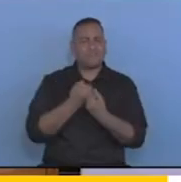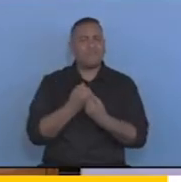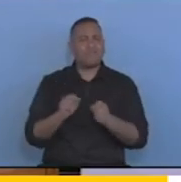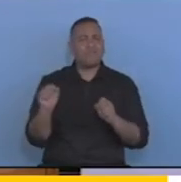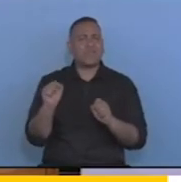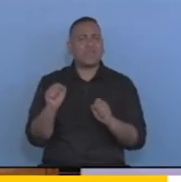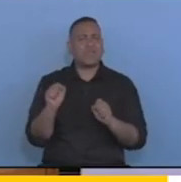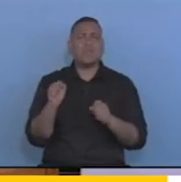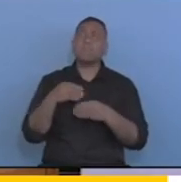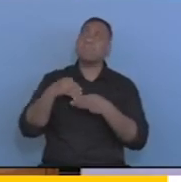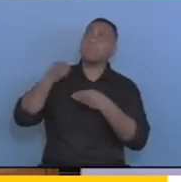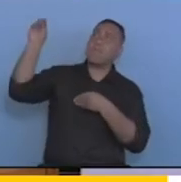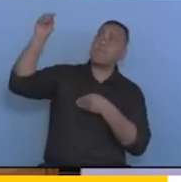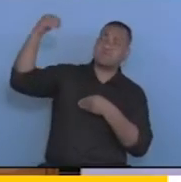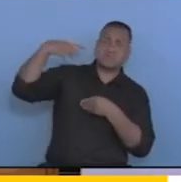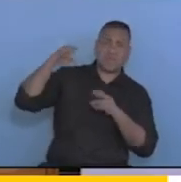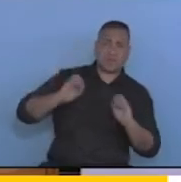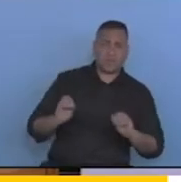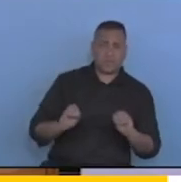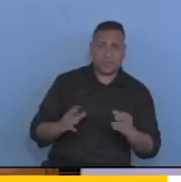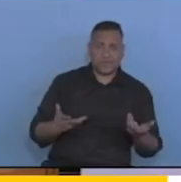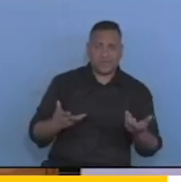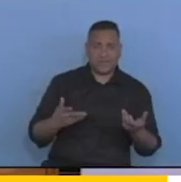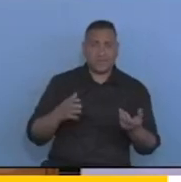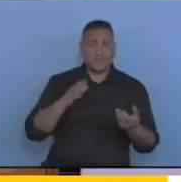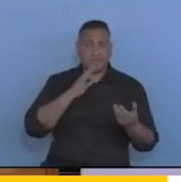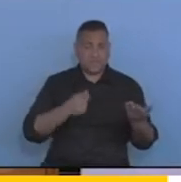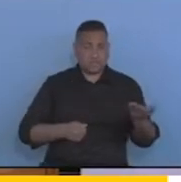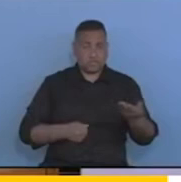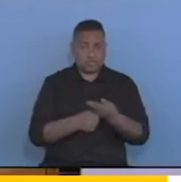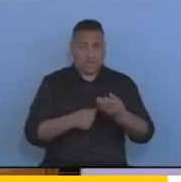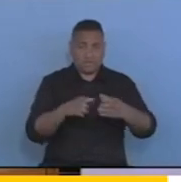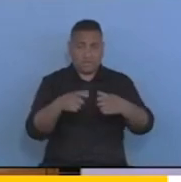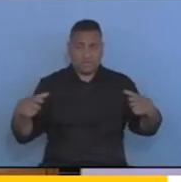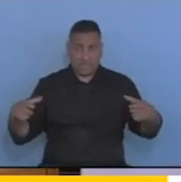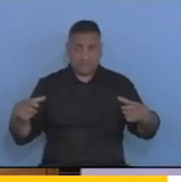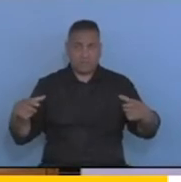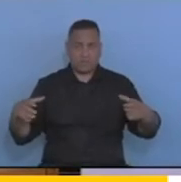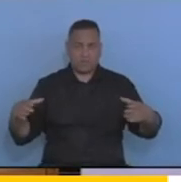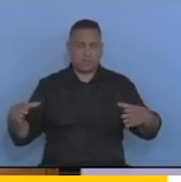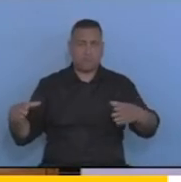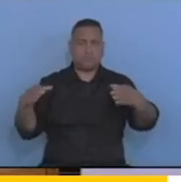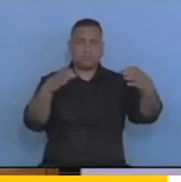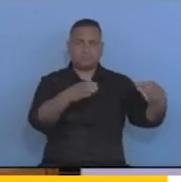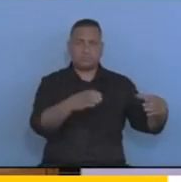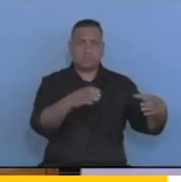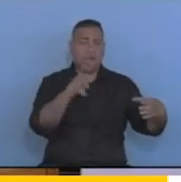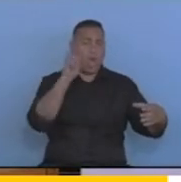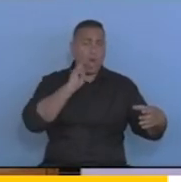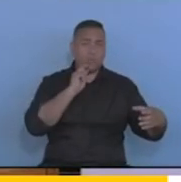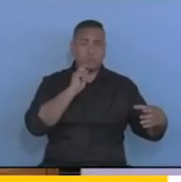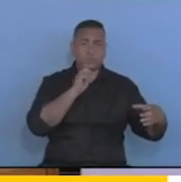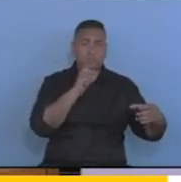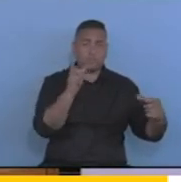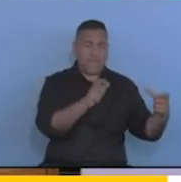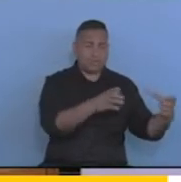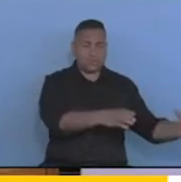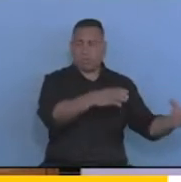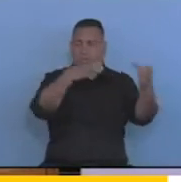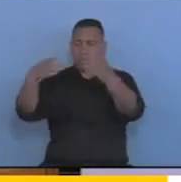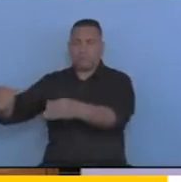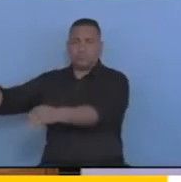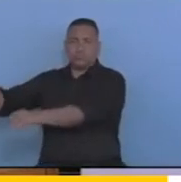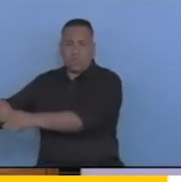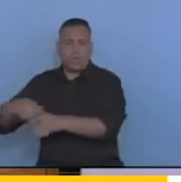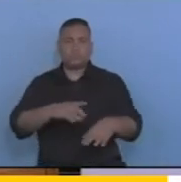You take out the fully charged battery, you put it into your car, so you're ready to go. And with the cars nowadays, you can maybe ride 180 kilometers